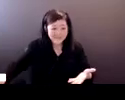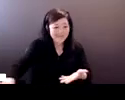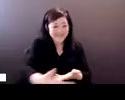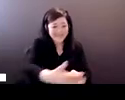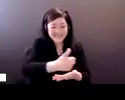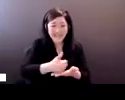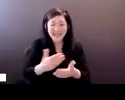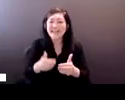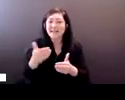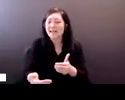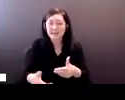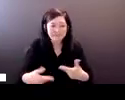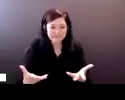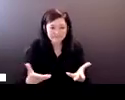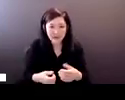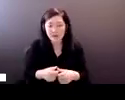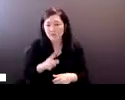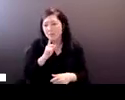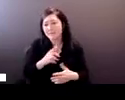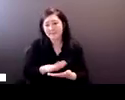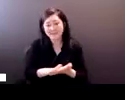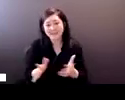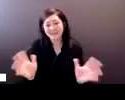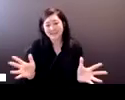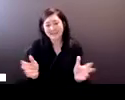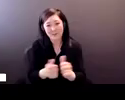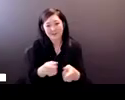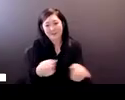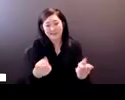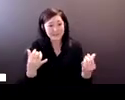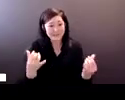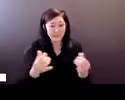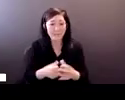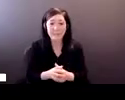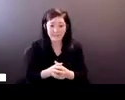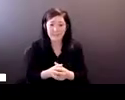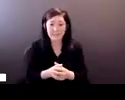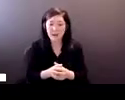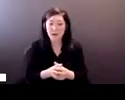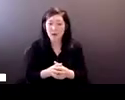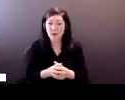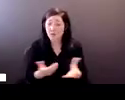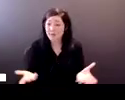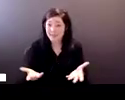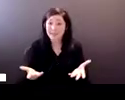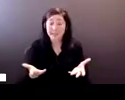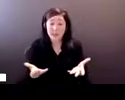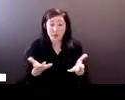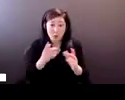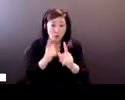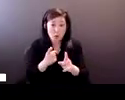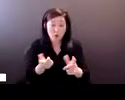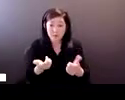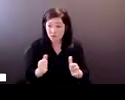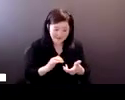really lovely to be able to talk with you today. We're really keen to collaborate, but I think right now we are asleep while you